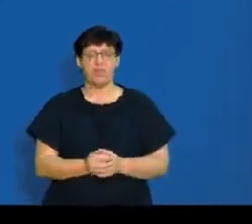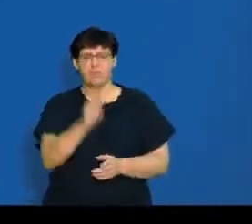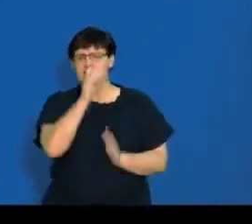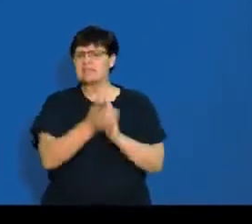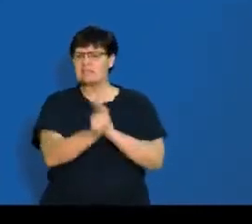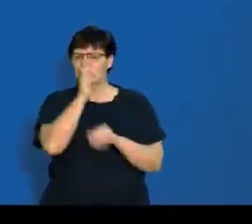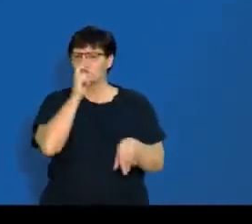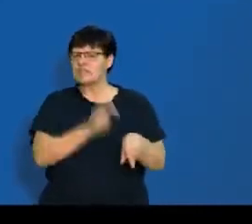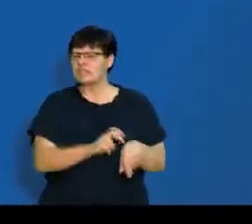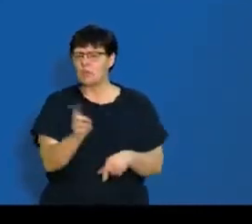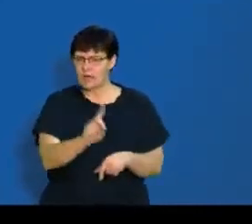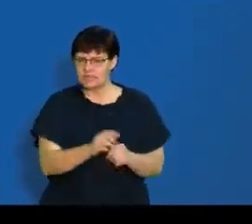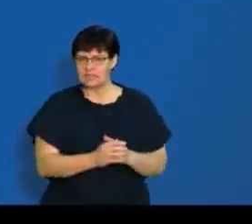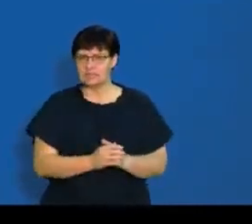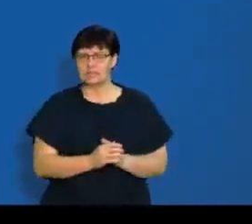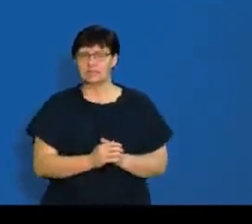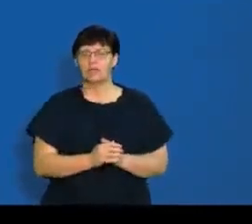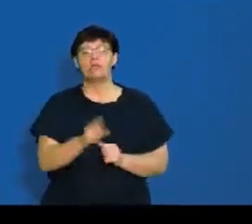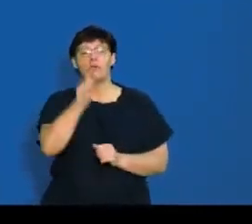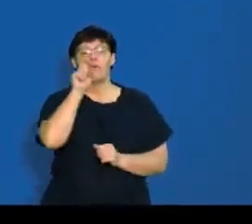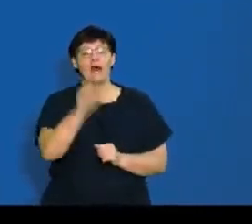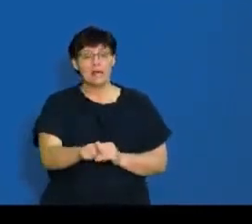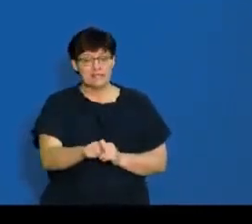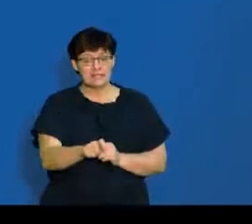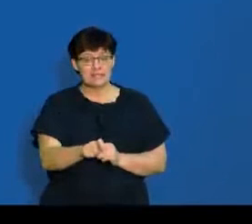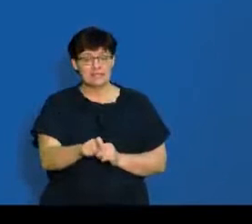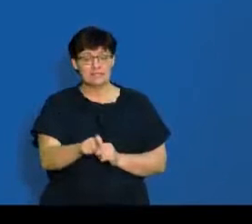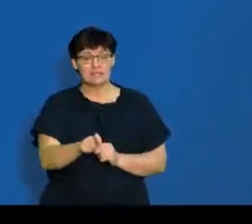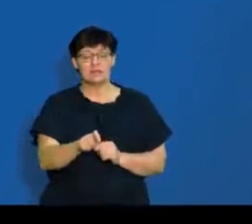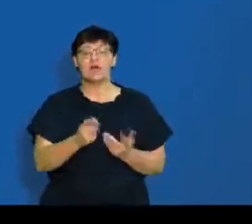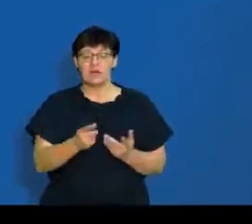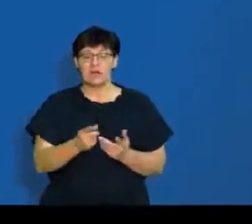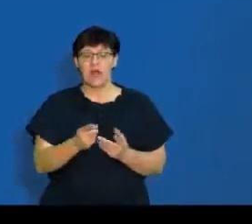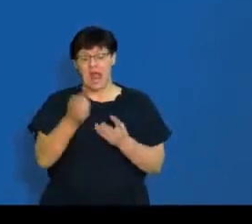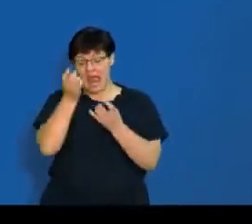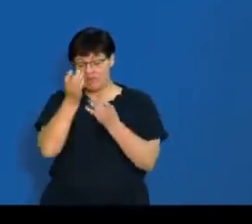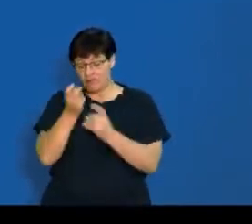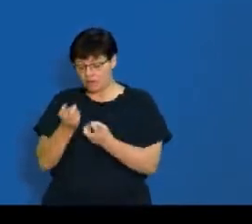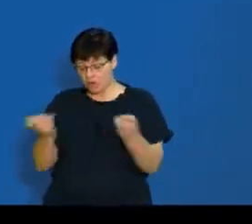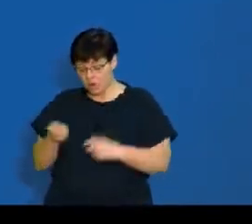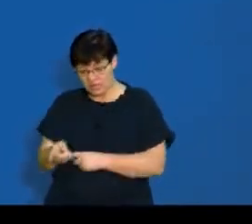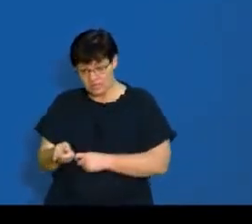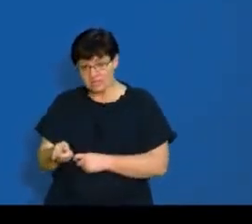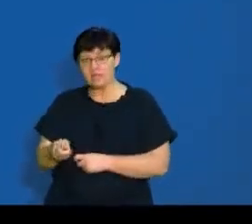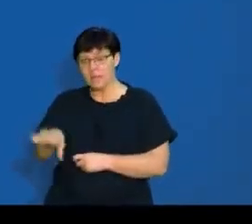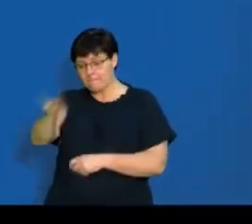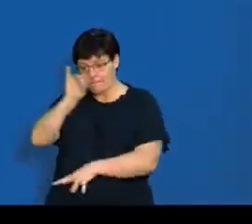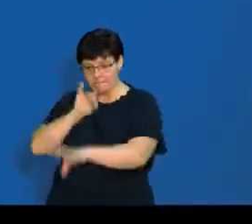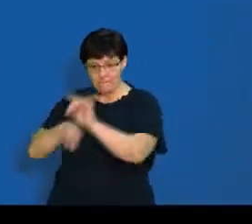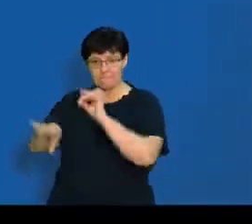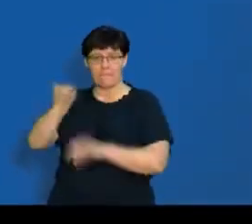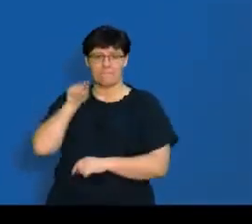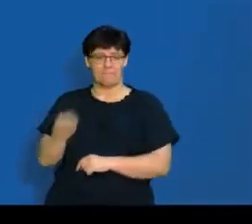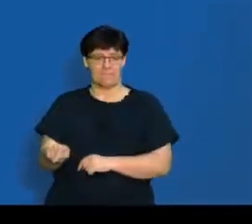are required for answering paper 2, you should be able to extract information from the sources. Now,